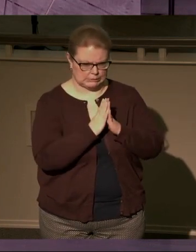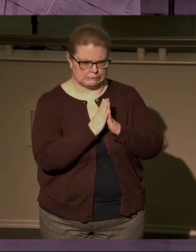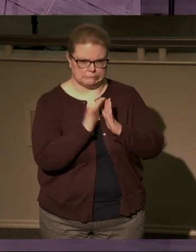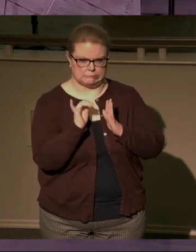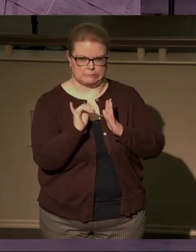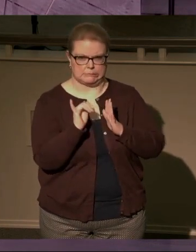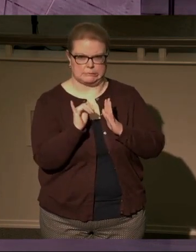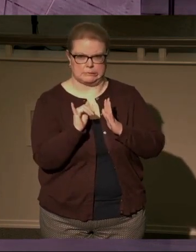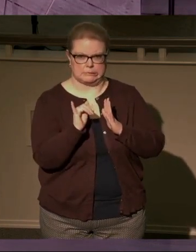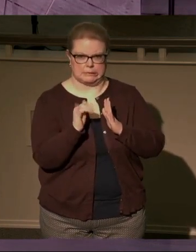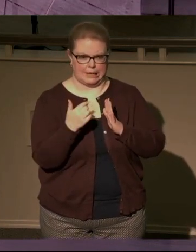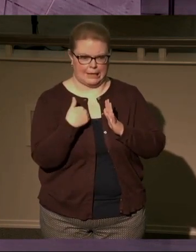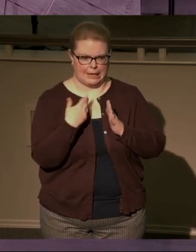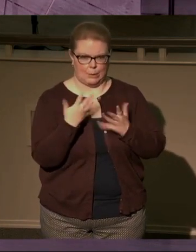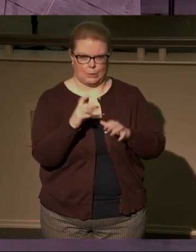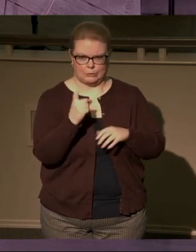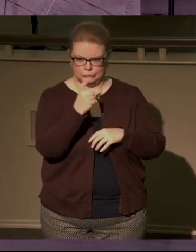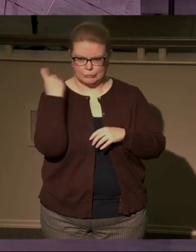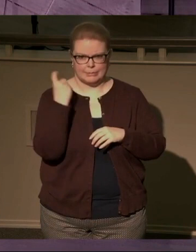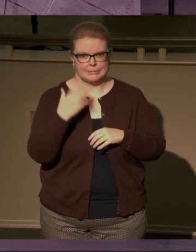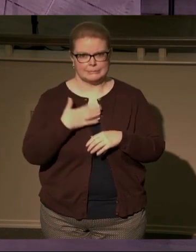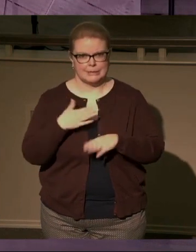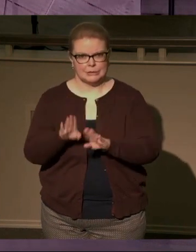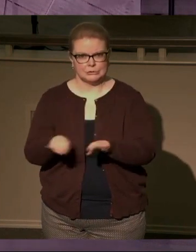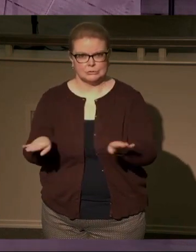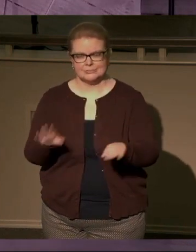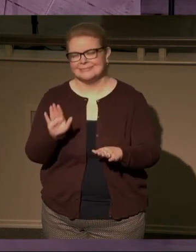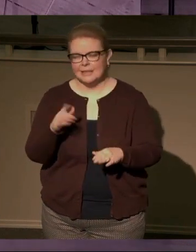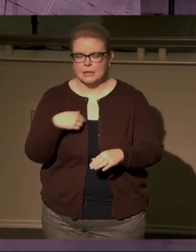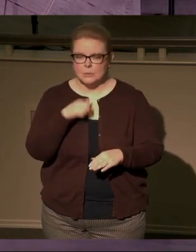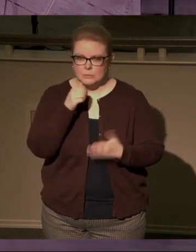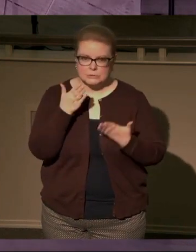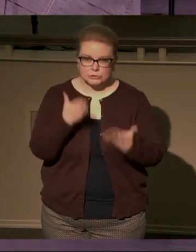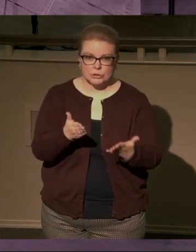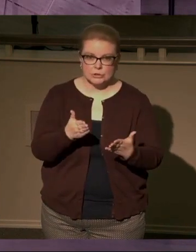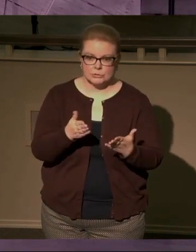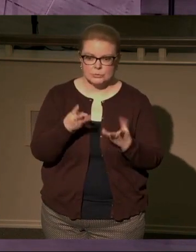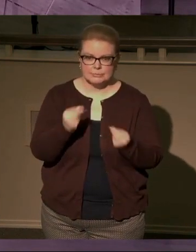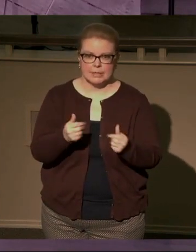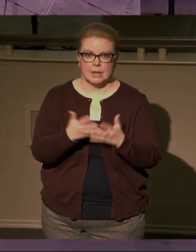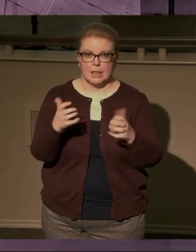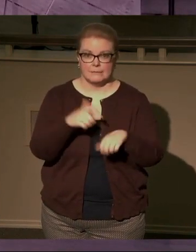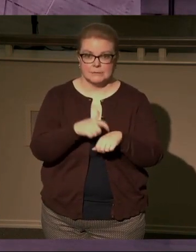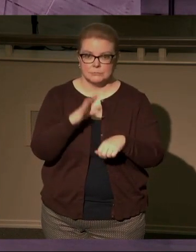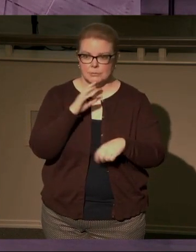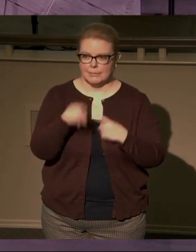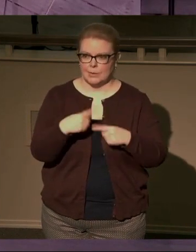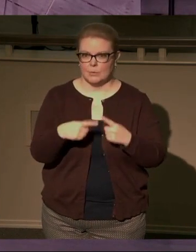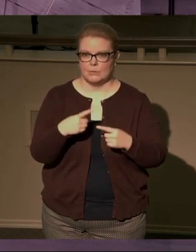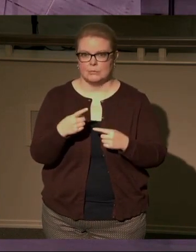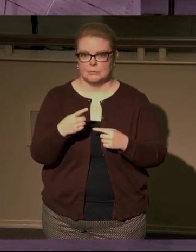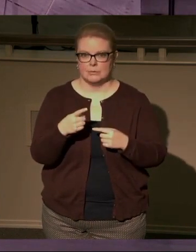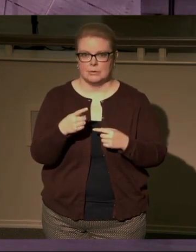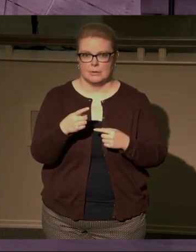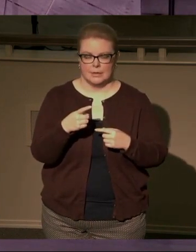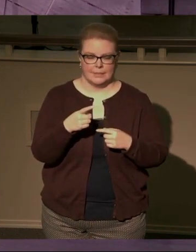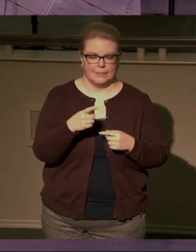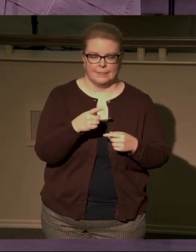about traumatizing your kids. Now, I don't suggest that you spend a lot of time talking about concubines that get cut up into pieces.